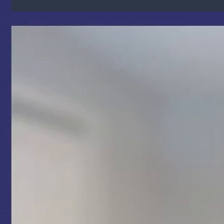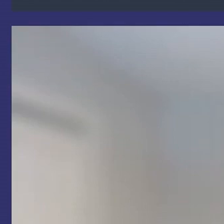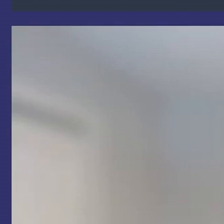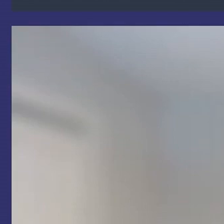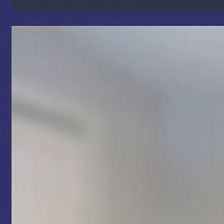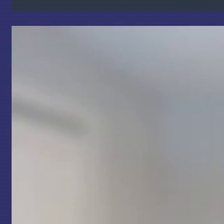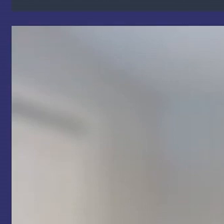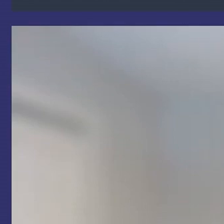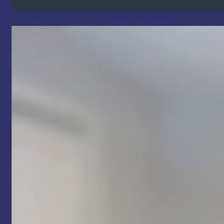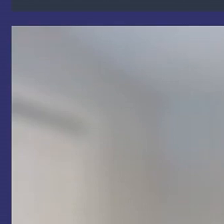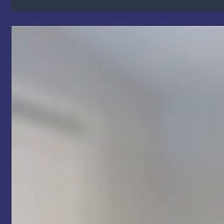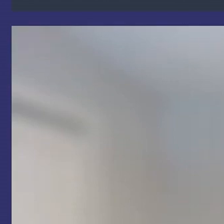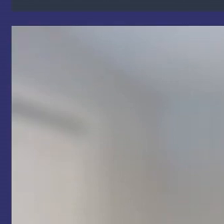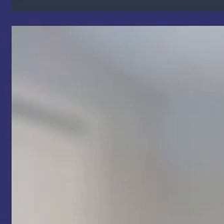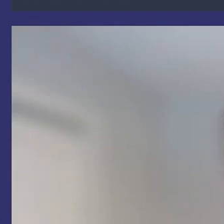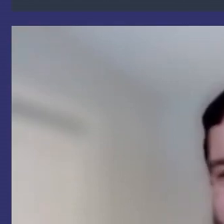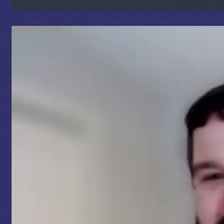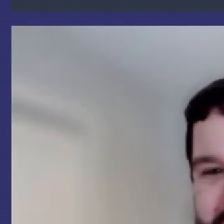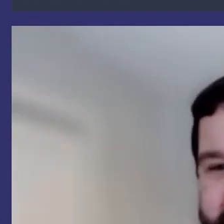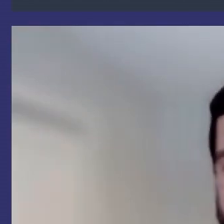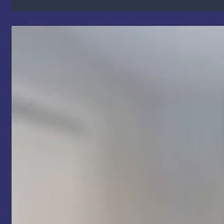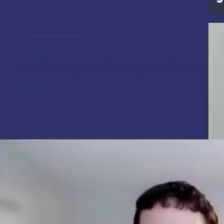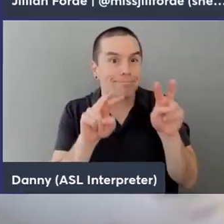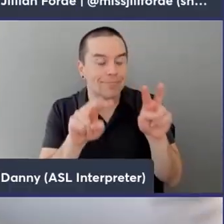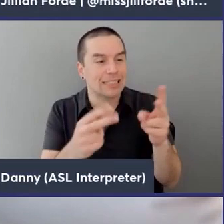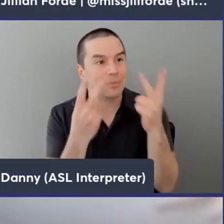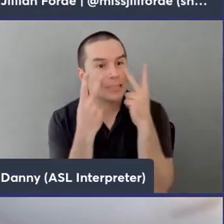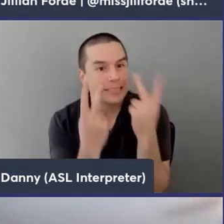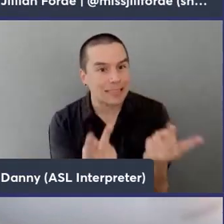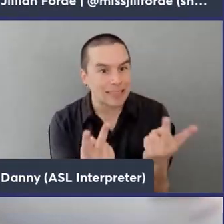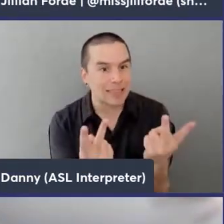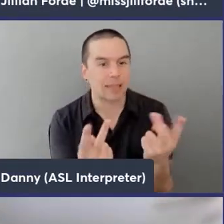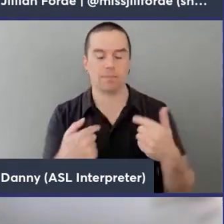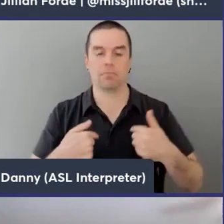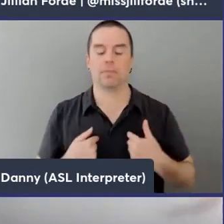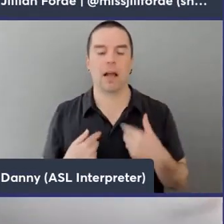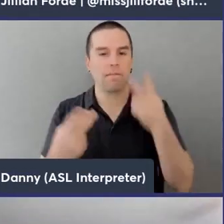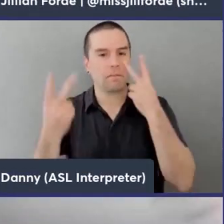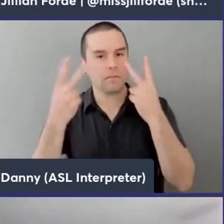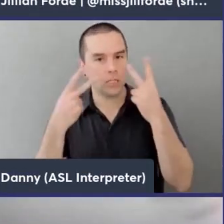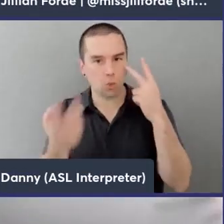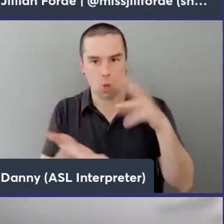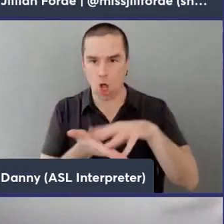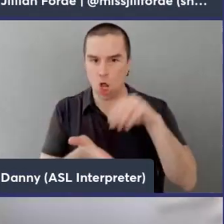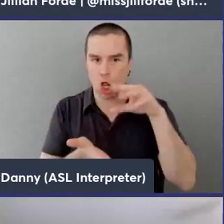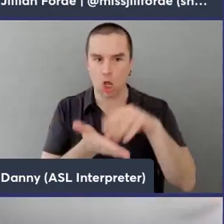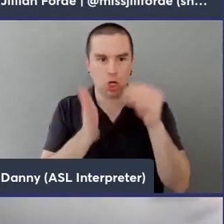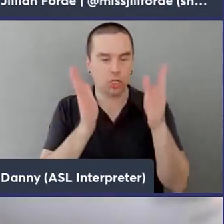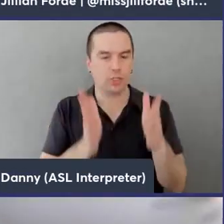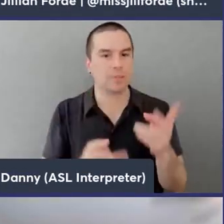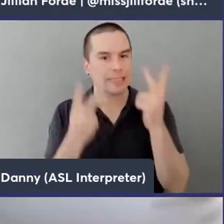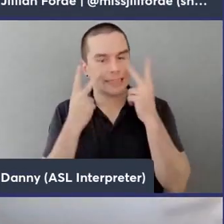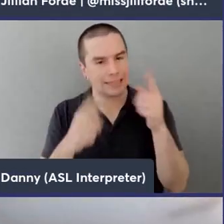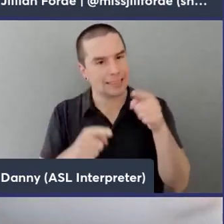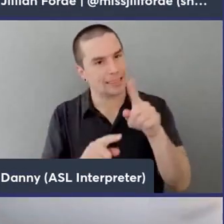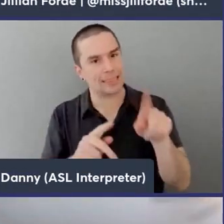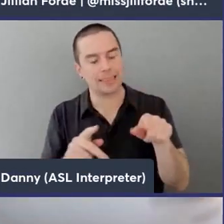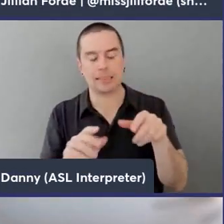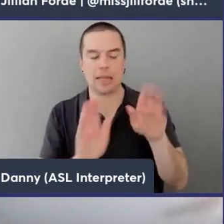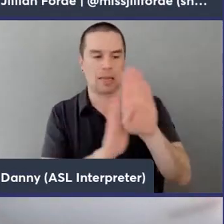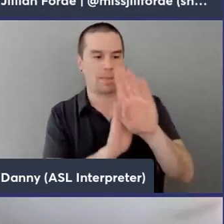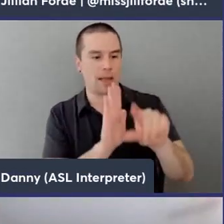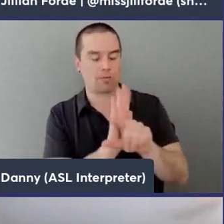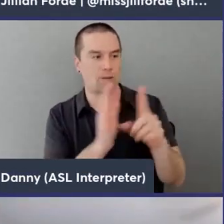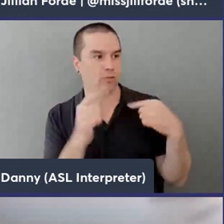Okay, well, I'm looking forward to seeing it. For me, I think I'm a visual learner, so when I've been seeing this kind of in the background here.